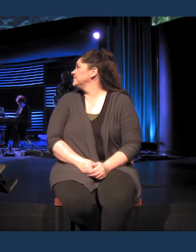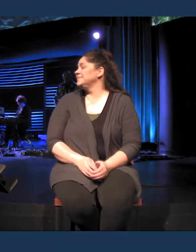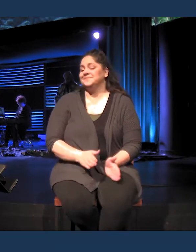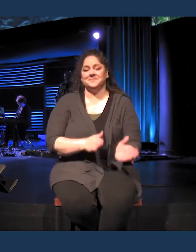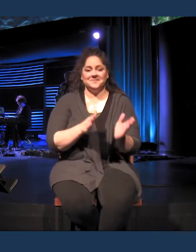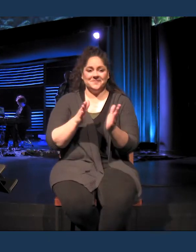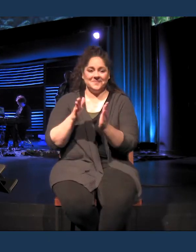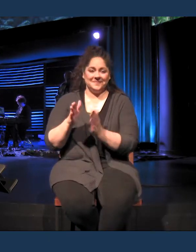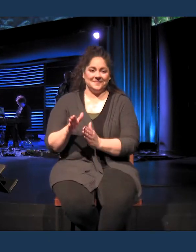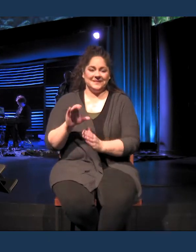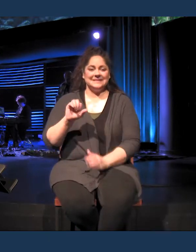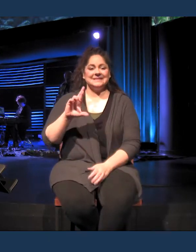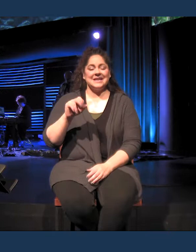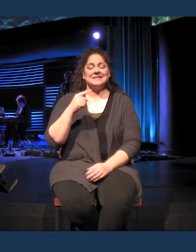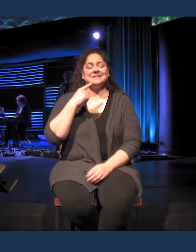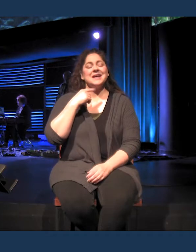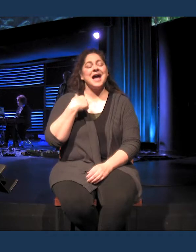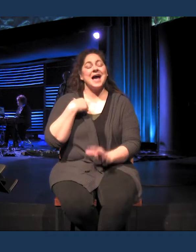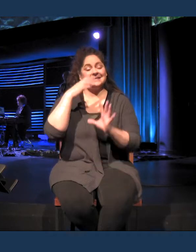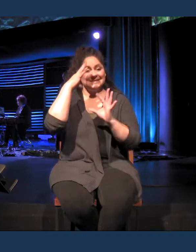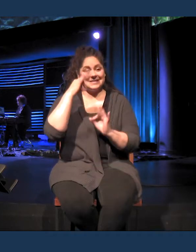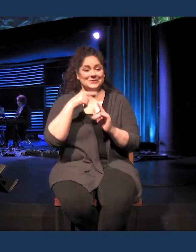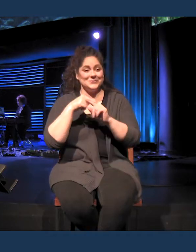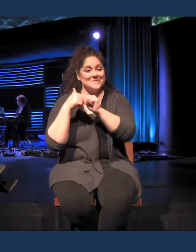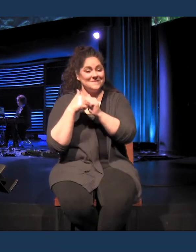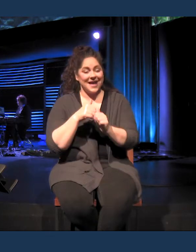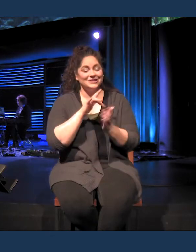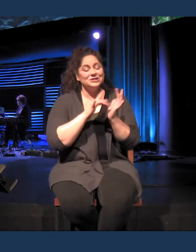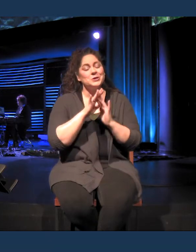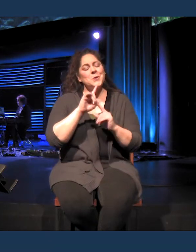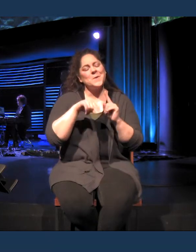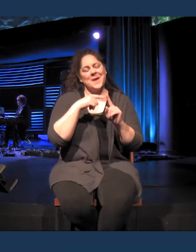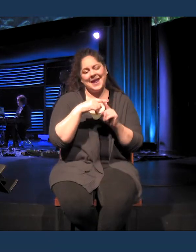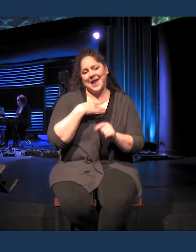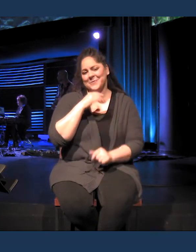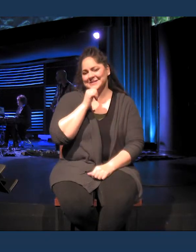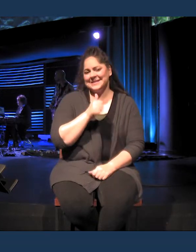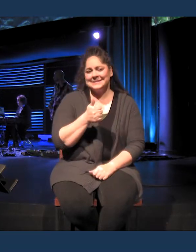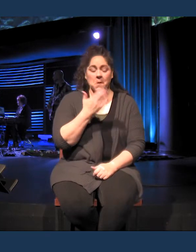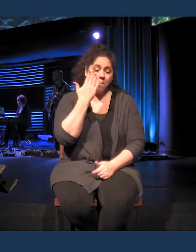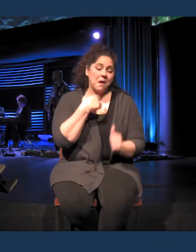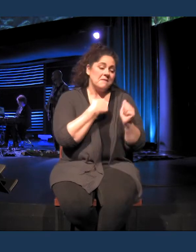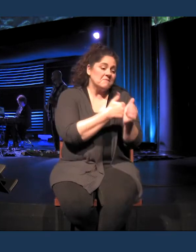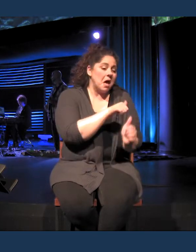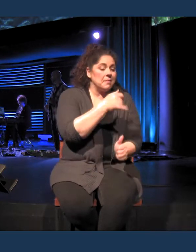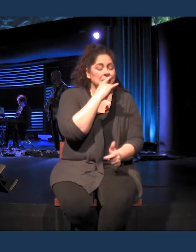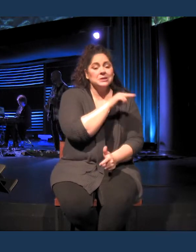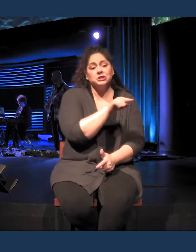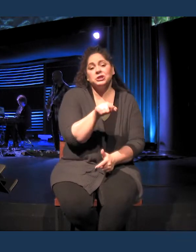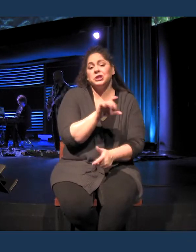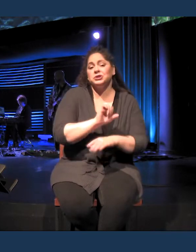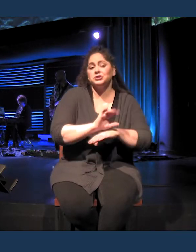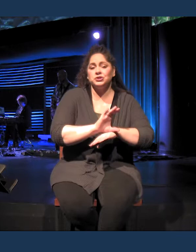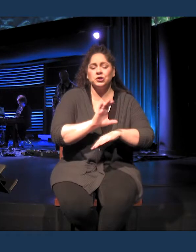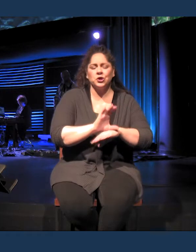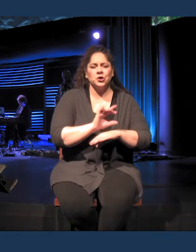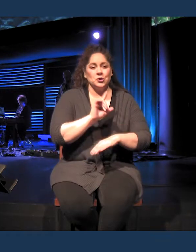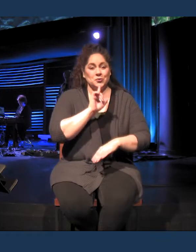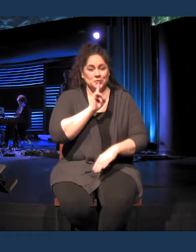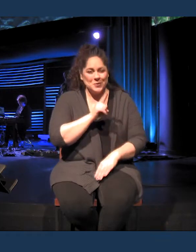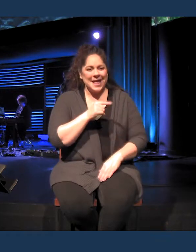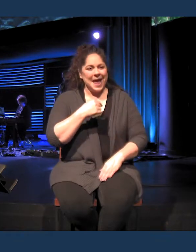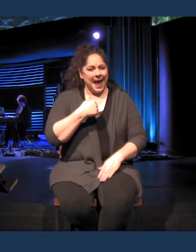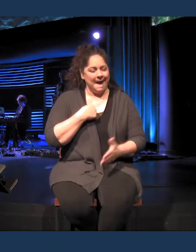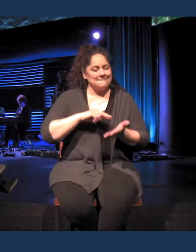Sarah shares, "I decided to follow Jesus when I was 10 years old, and it was just something everyone did at church. I think because it wasn't truly authentic,